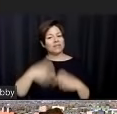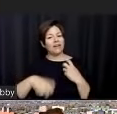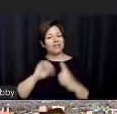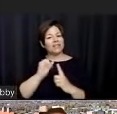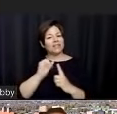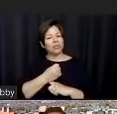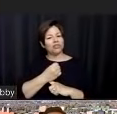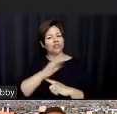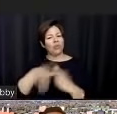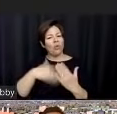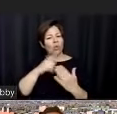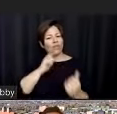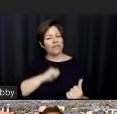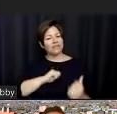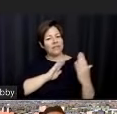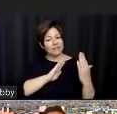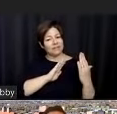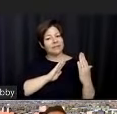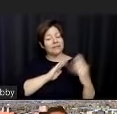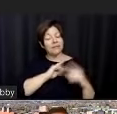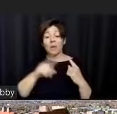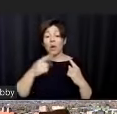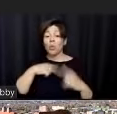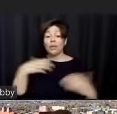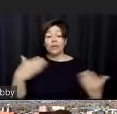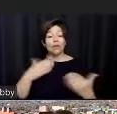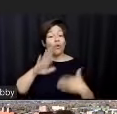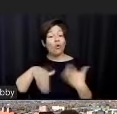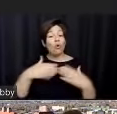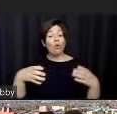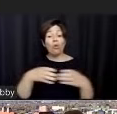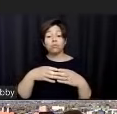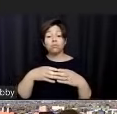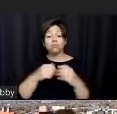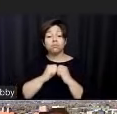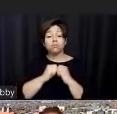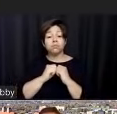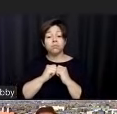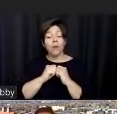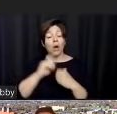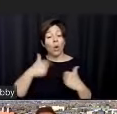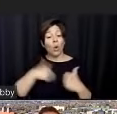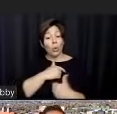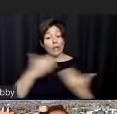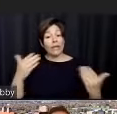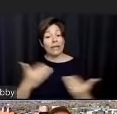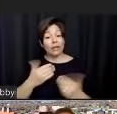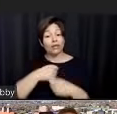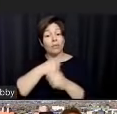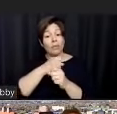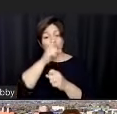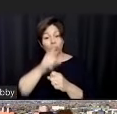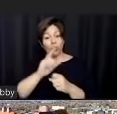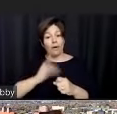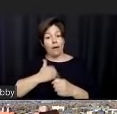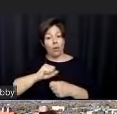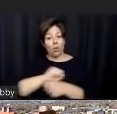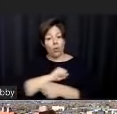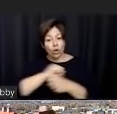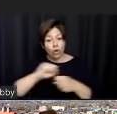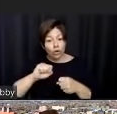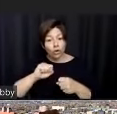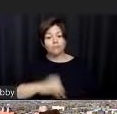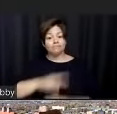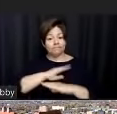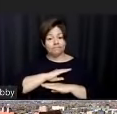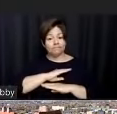facing. But you need to know that we are here all together, and we are here to ensure that our work meets your